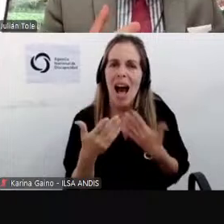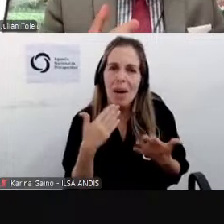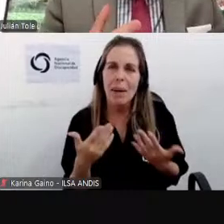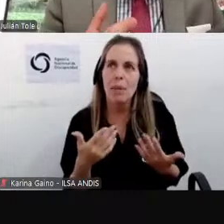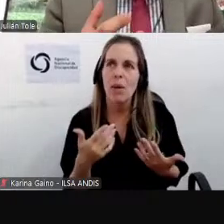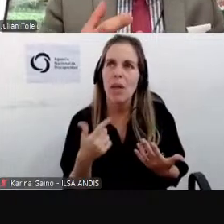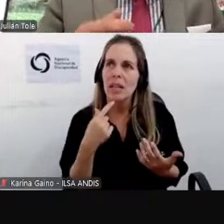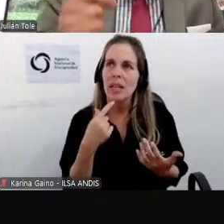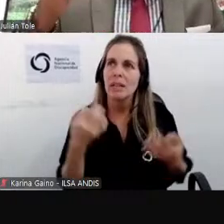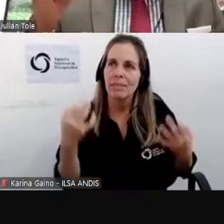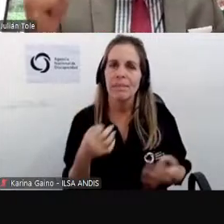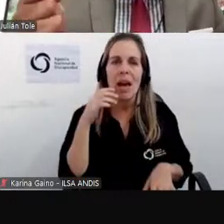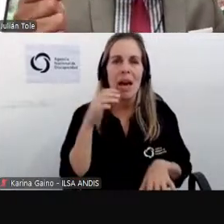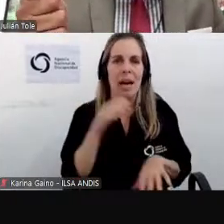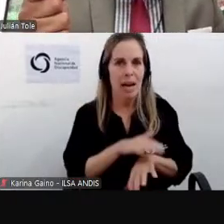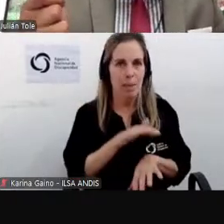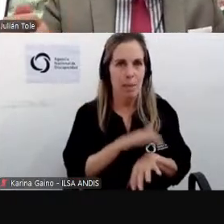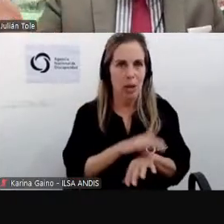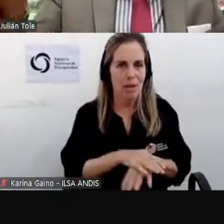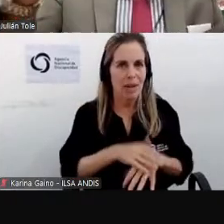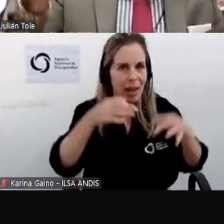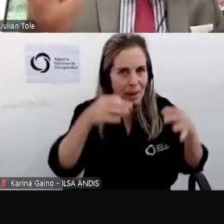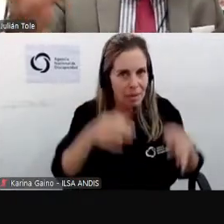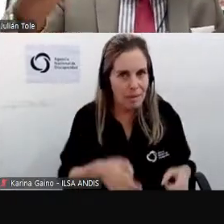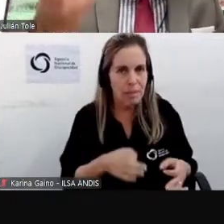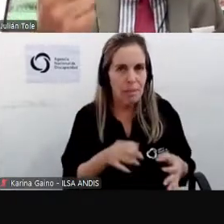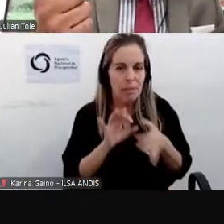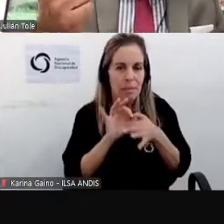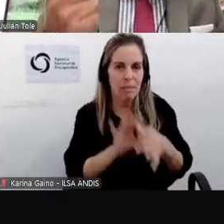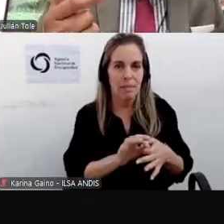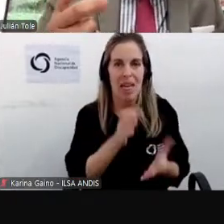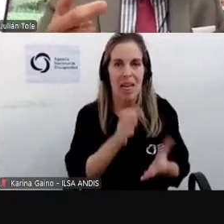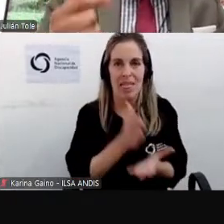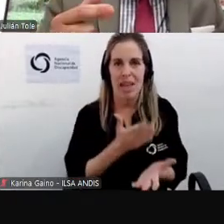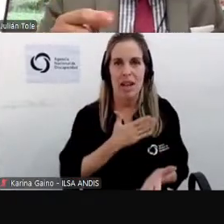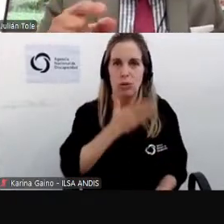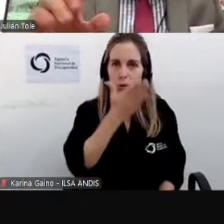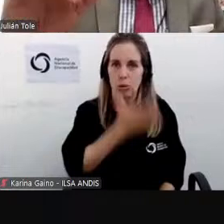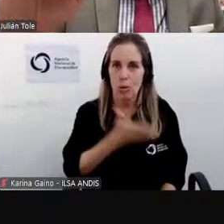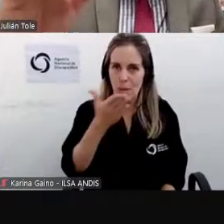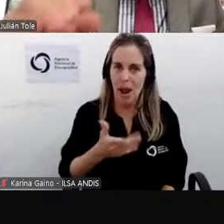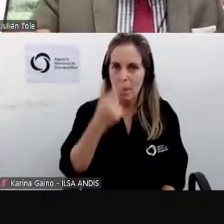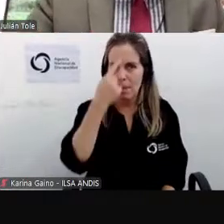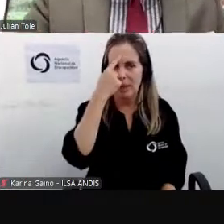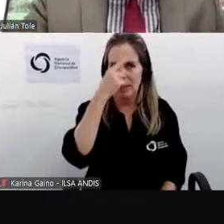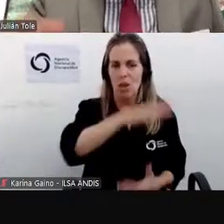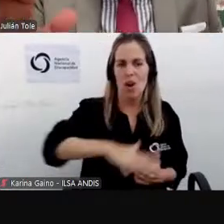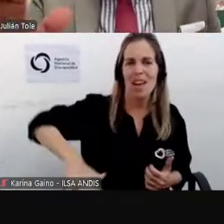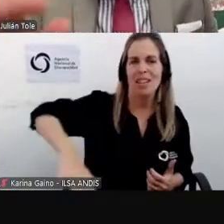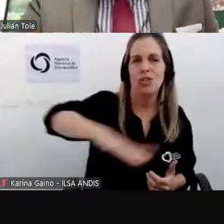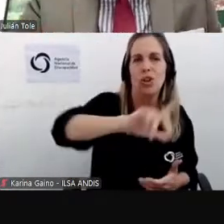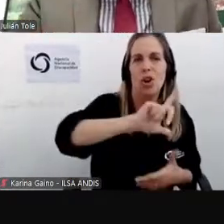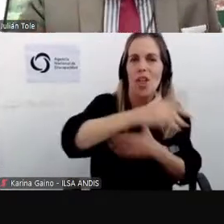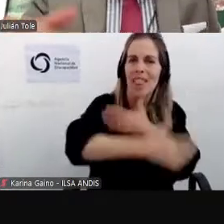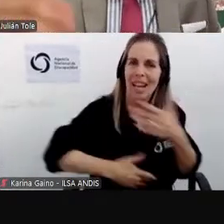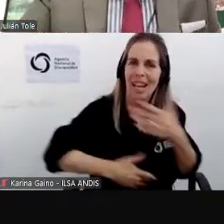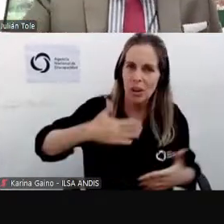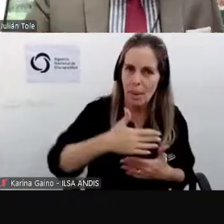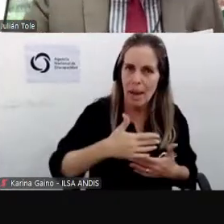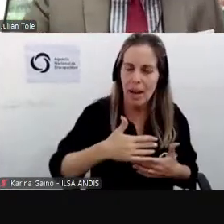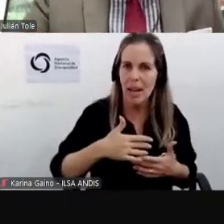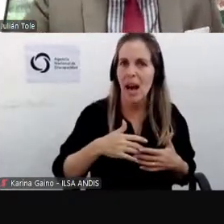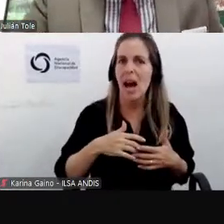are talking about expressing an institutional commitment based on human rights within the framework of